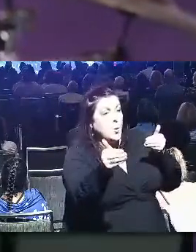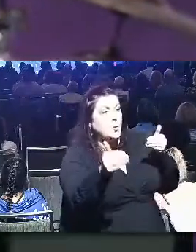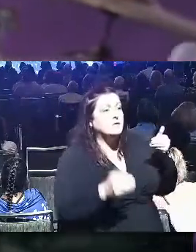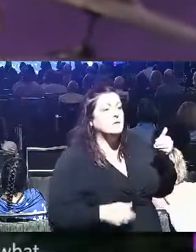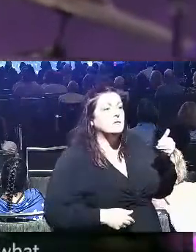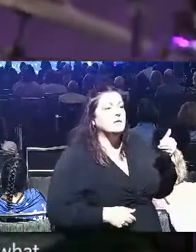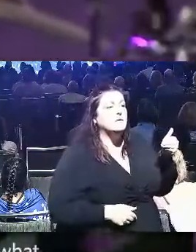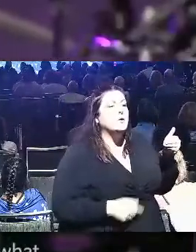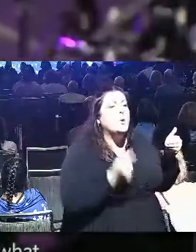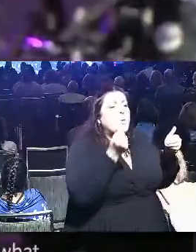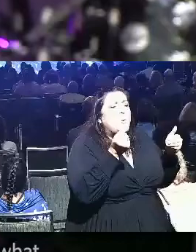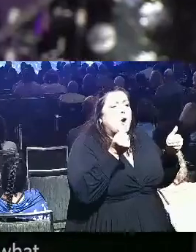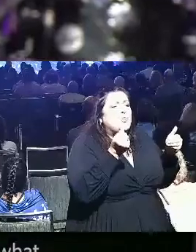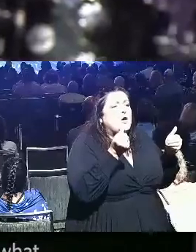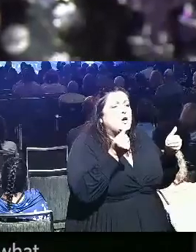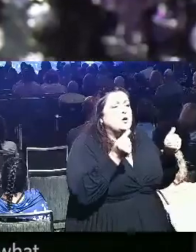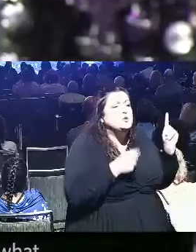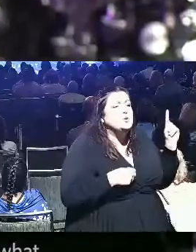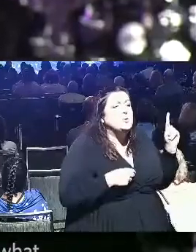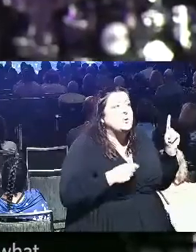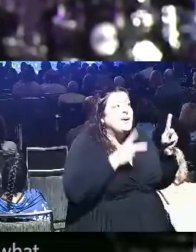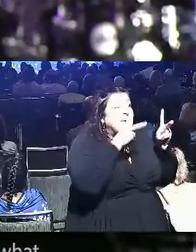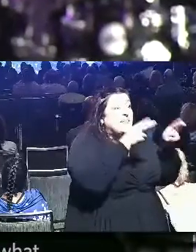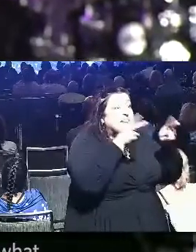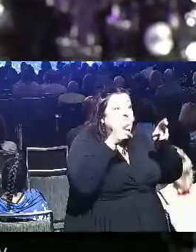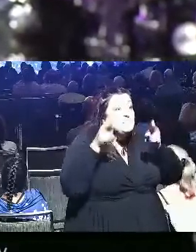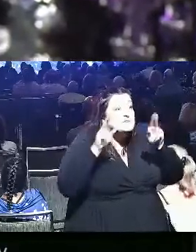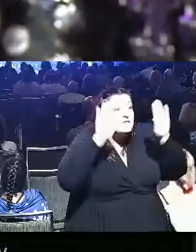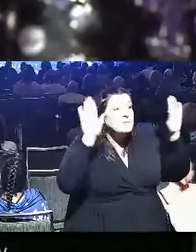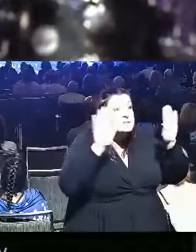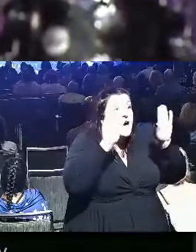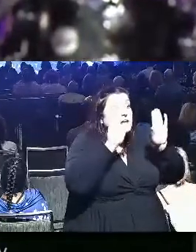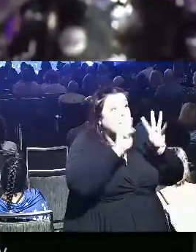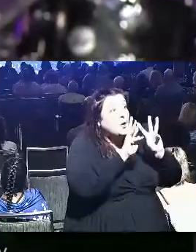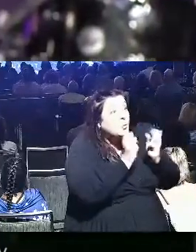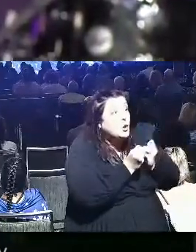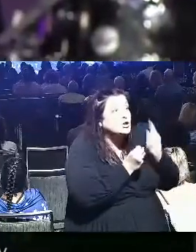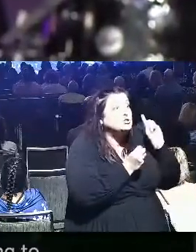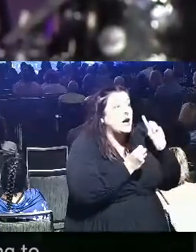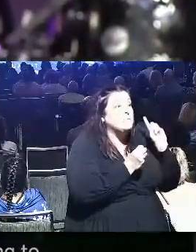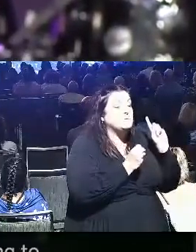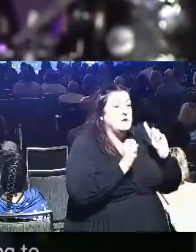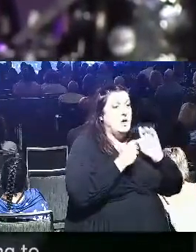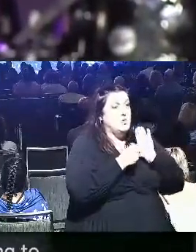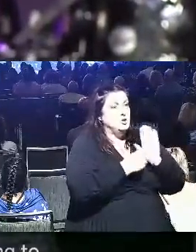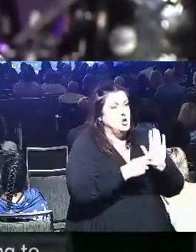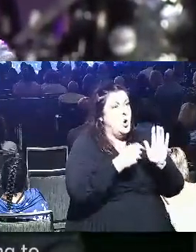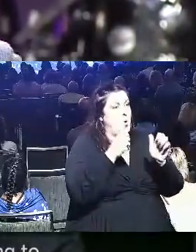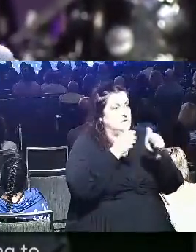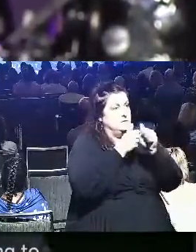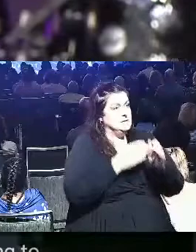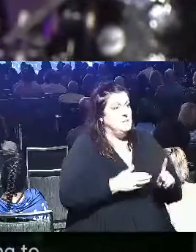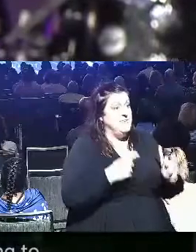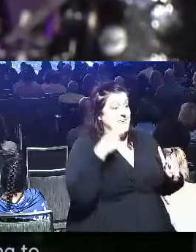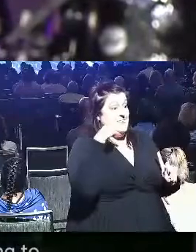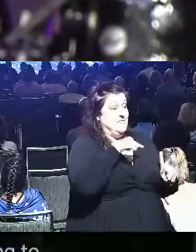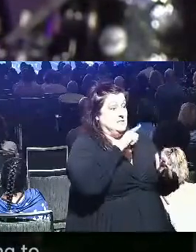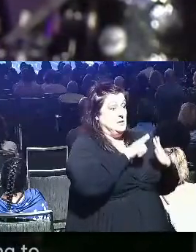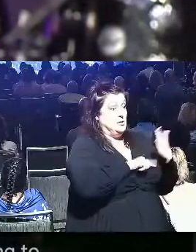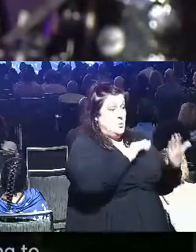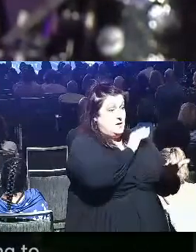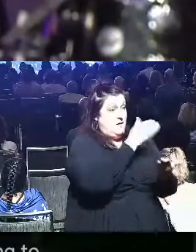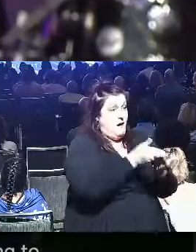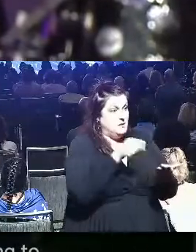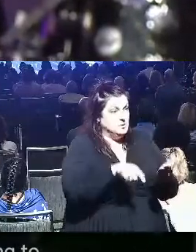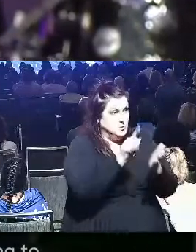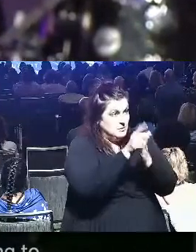to grab clips from this Sunday worship service. It's from some of the classes. And they're going to show the disciples 50 years from now, this is what got us to this